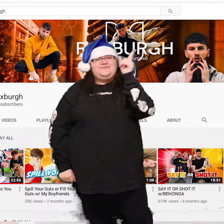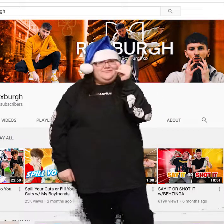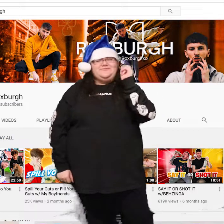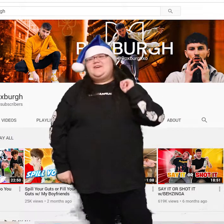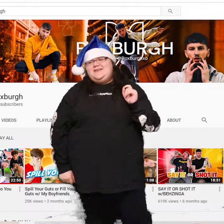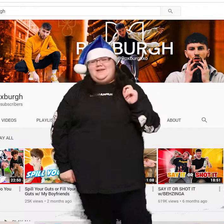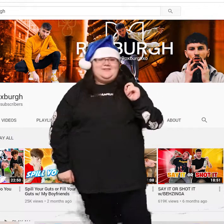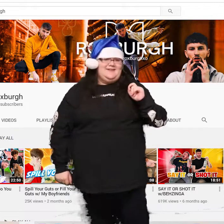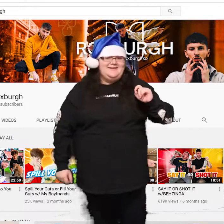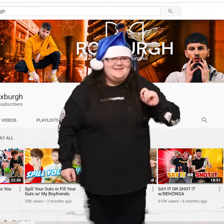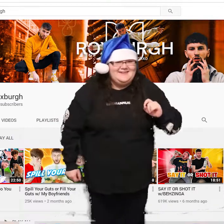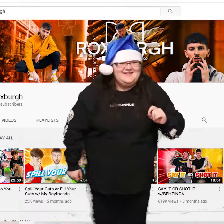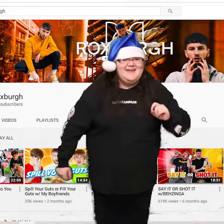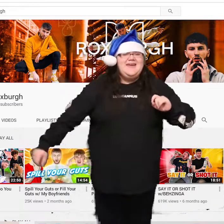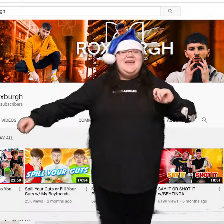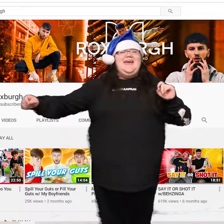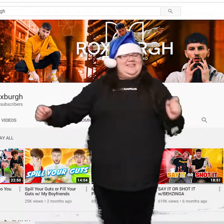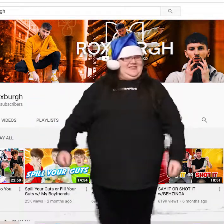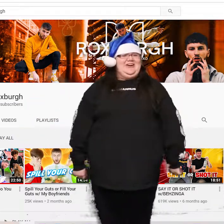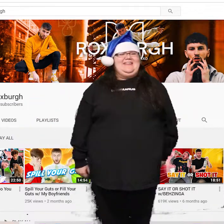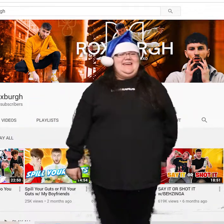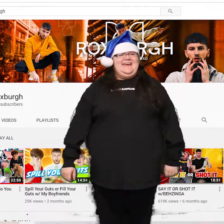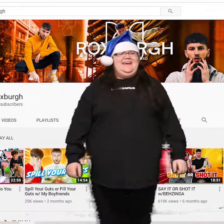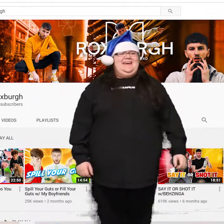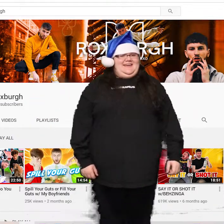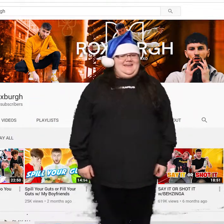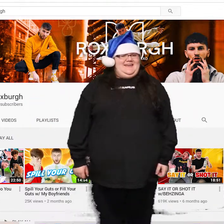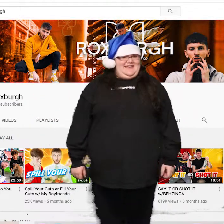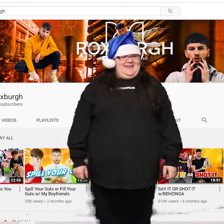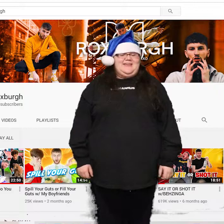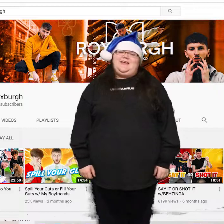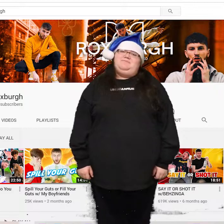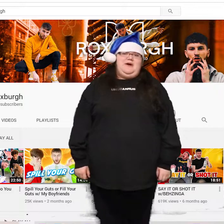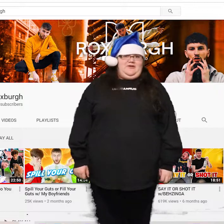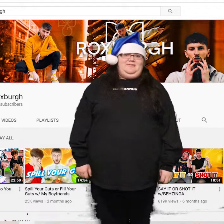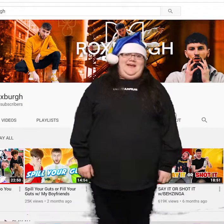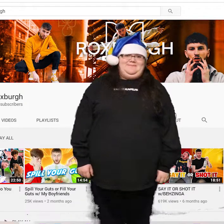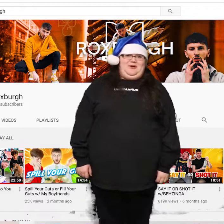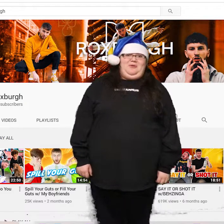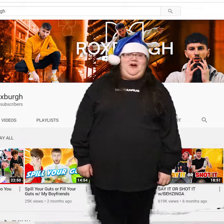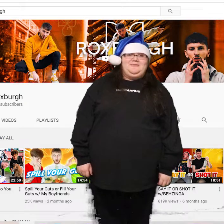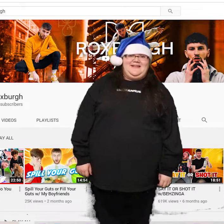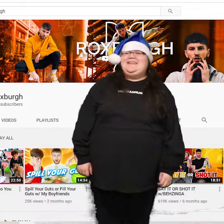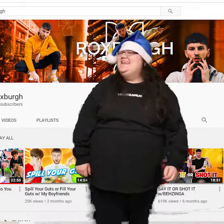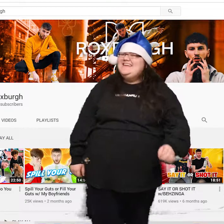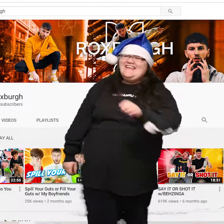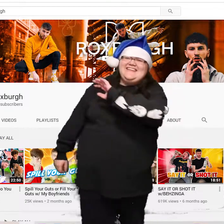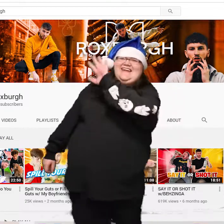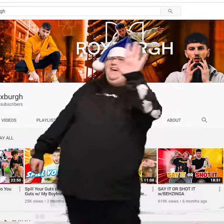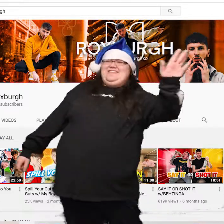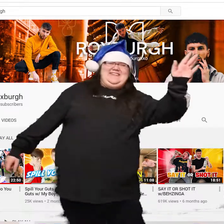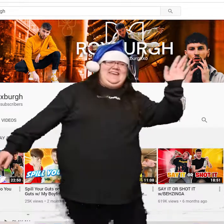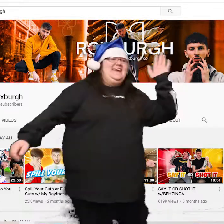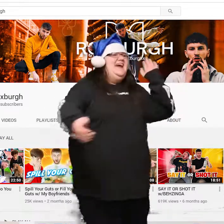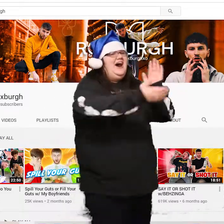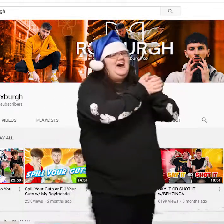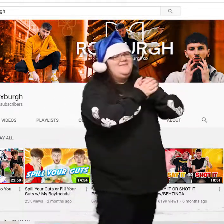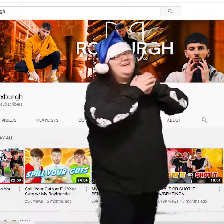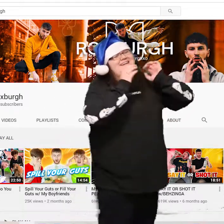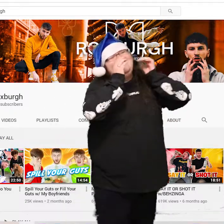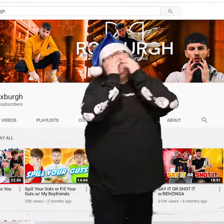girl. Yes. And Charlie, get better at playing beer pong, please. I'm just